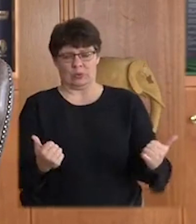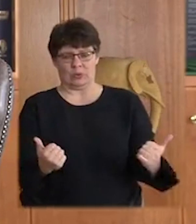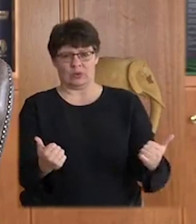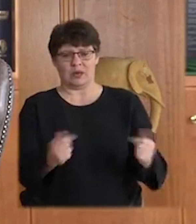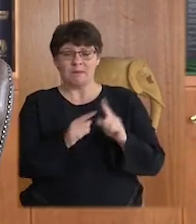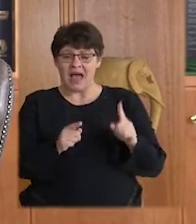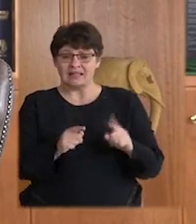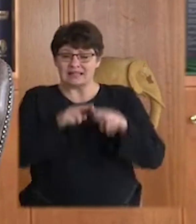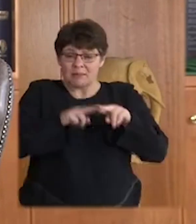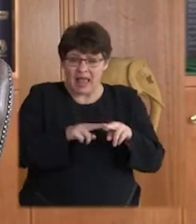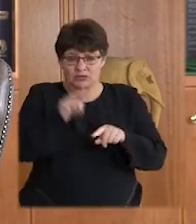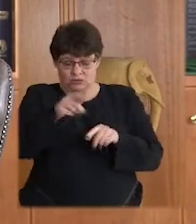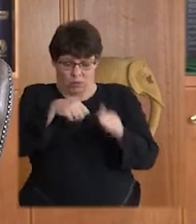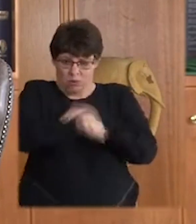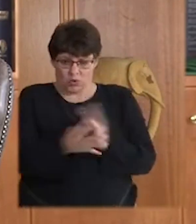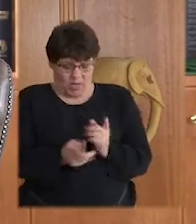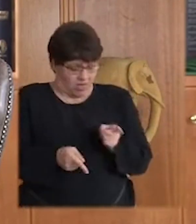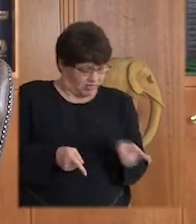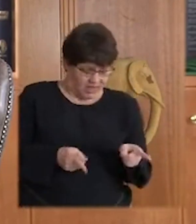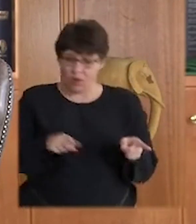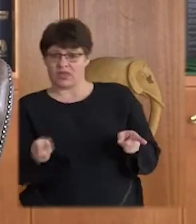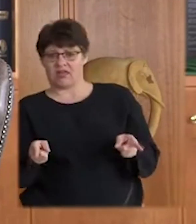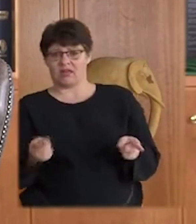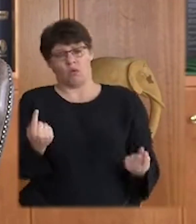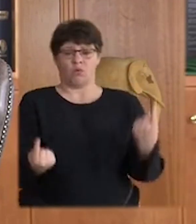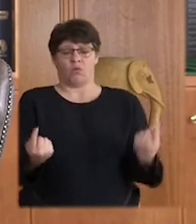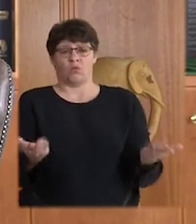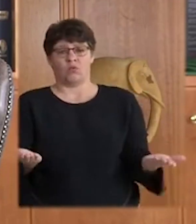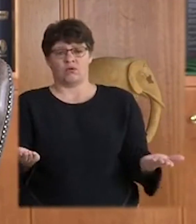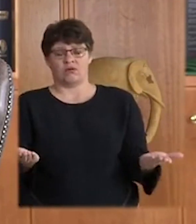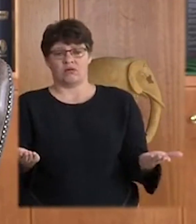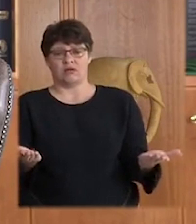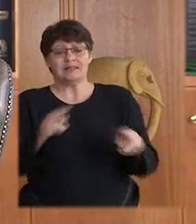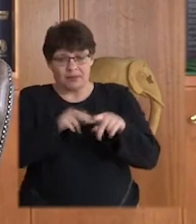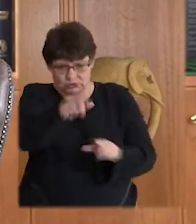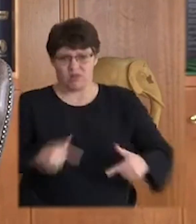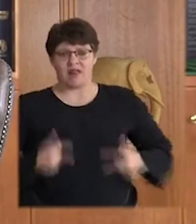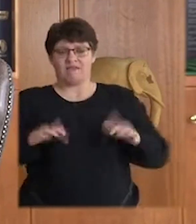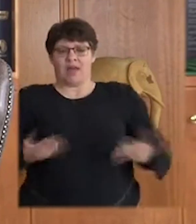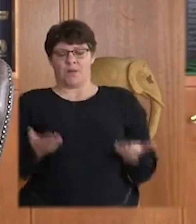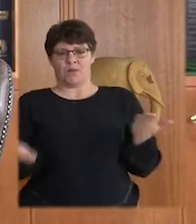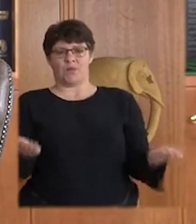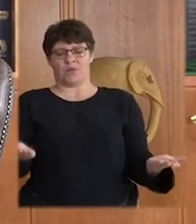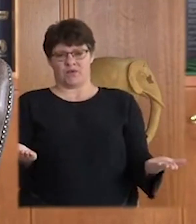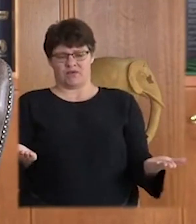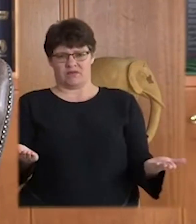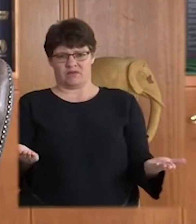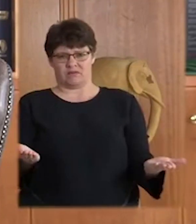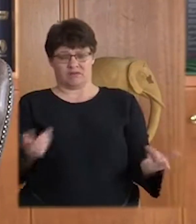birth largely determines where and how we live, where we